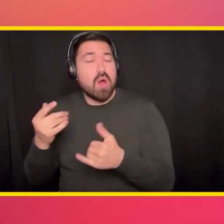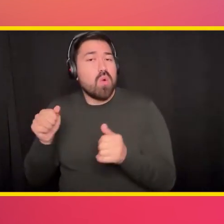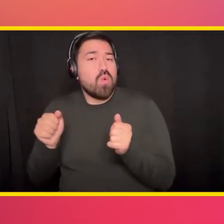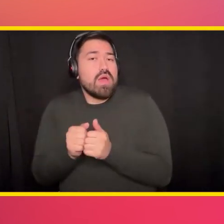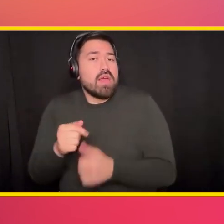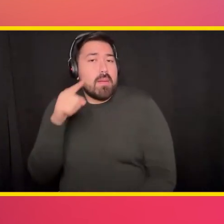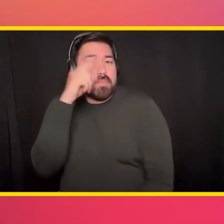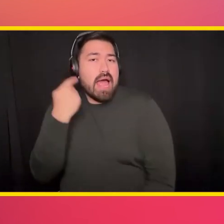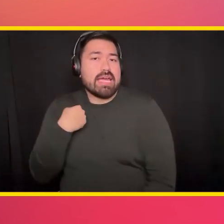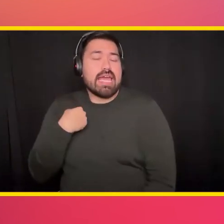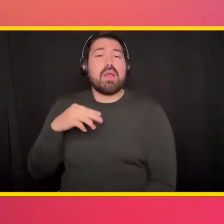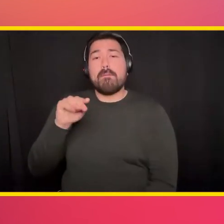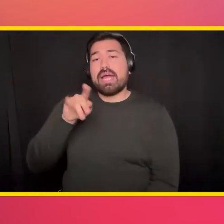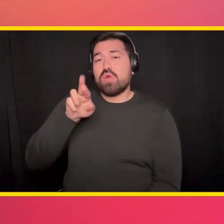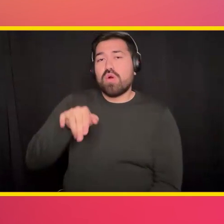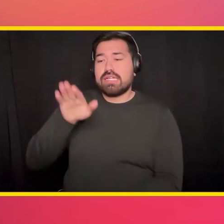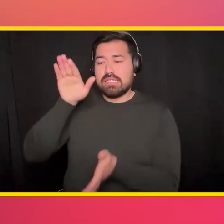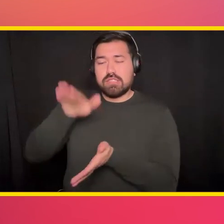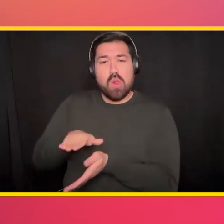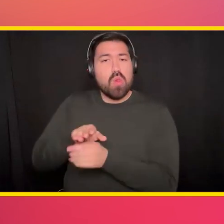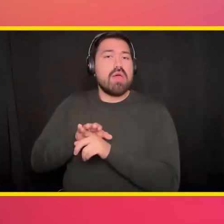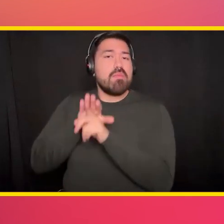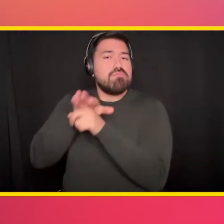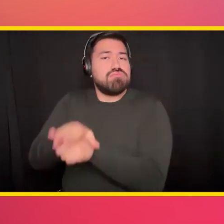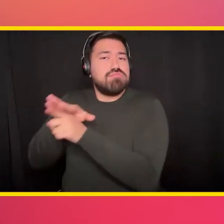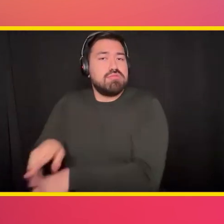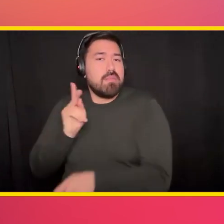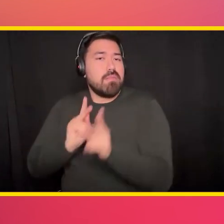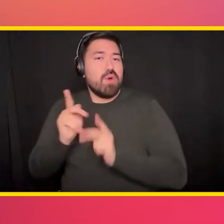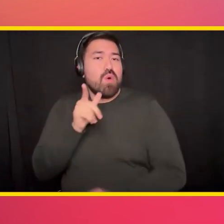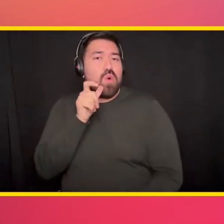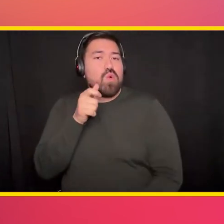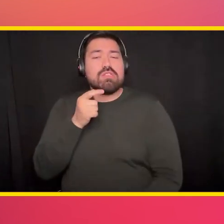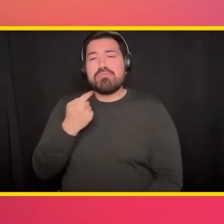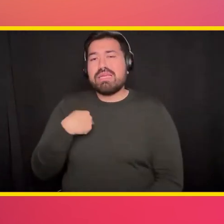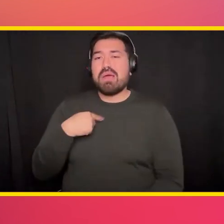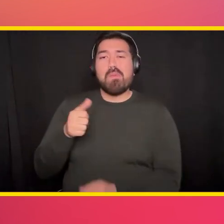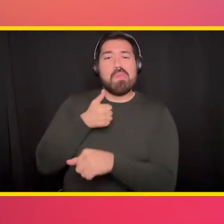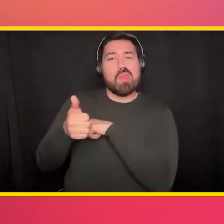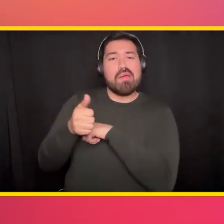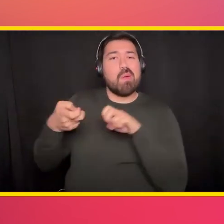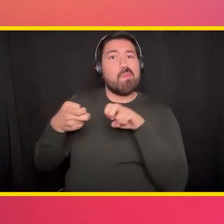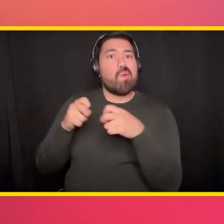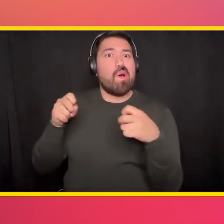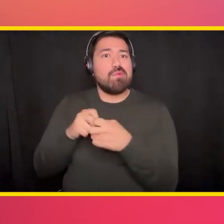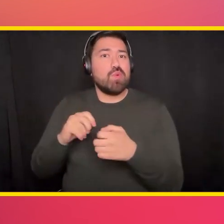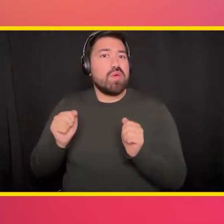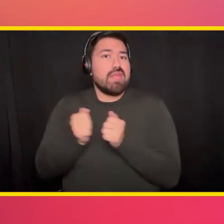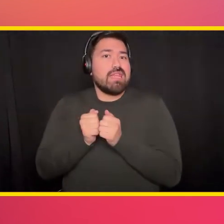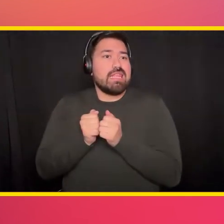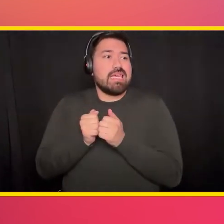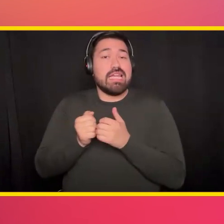and racial minorities, transgender people are mm. who's being blamed for the problems, the problems in our